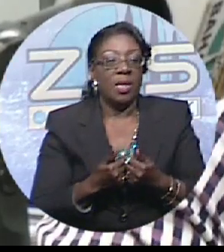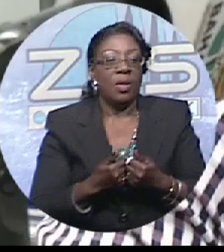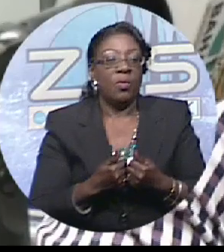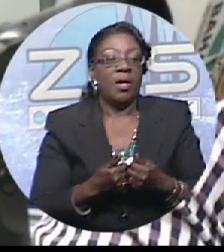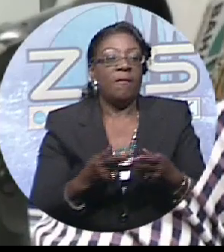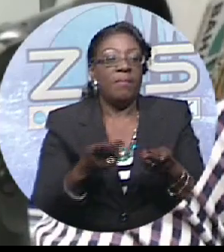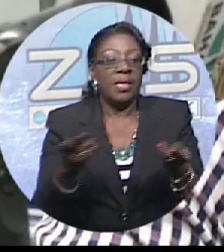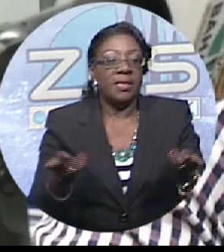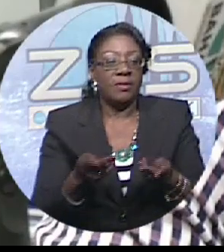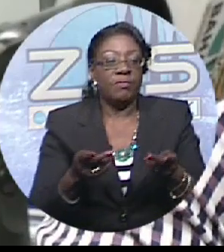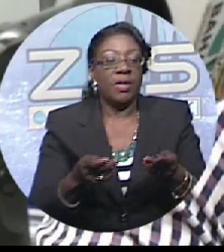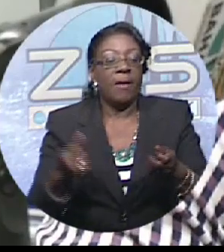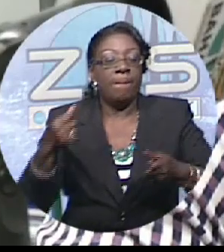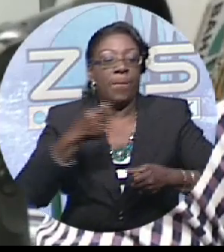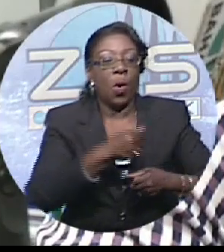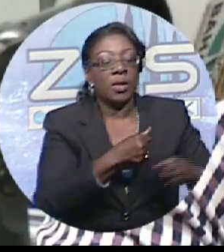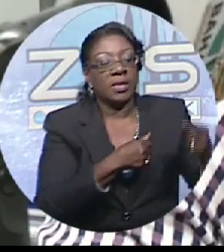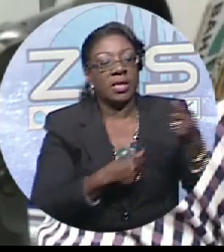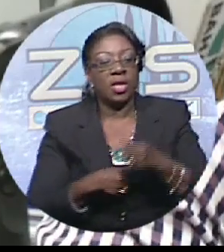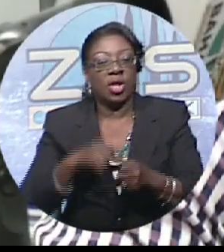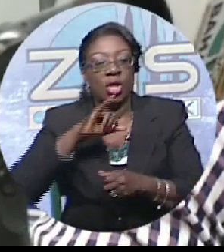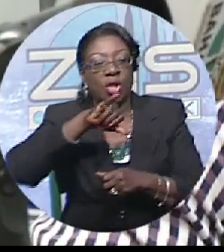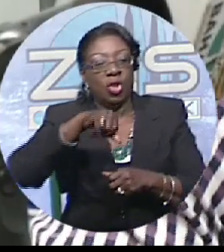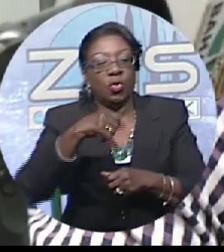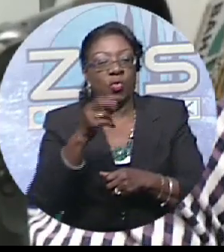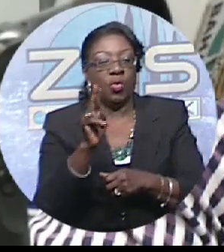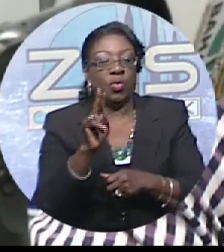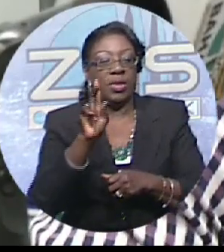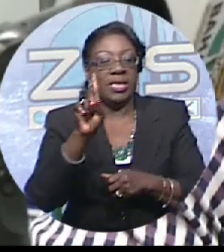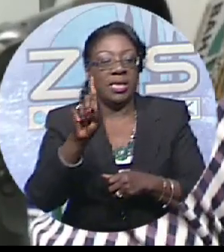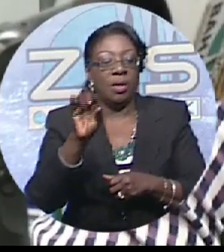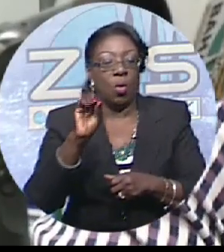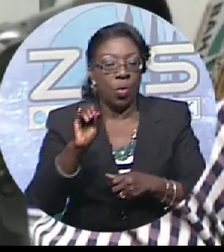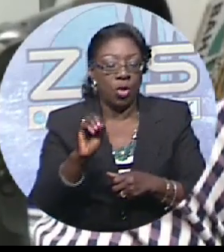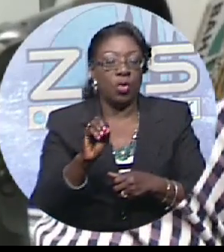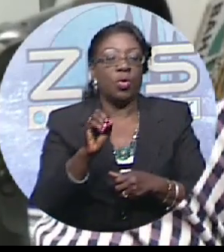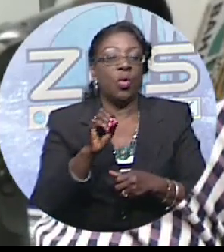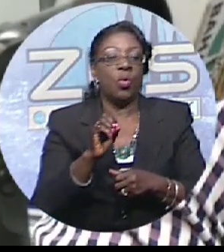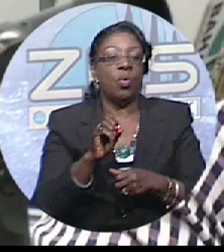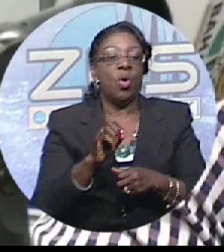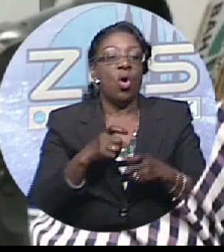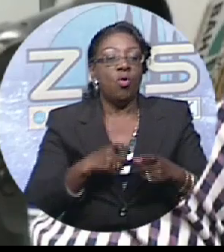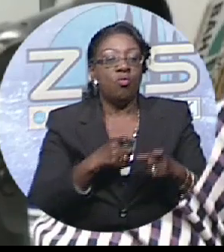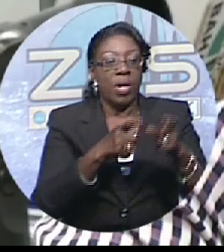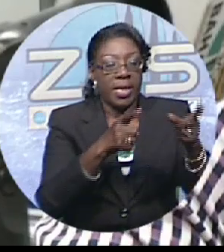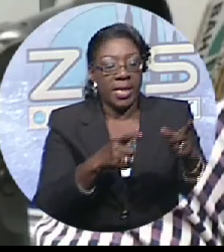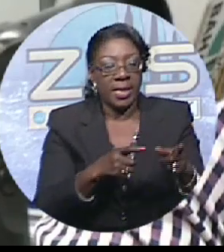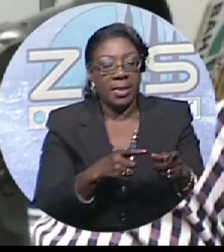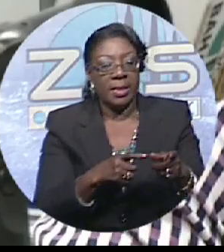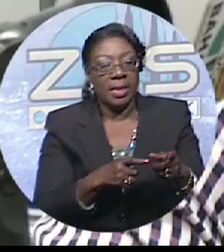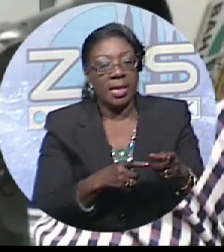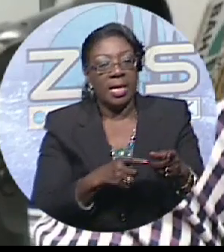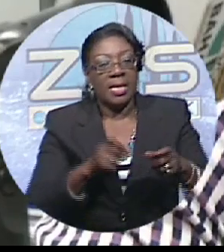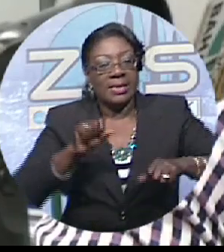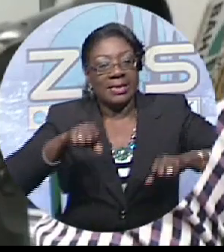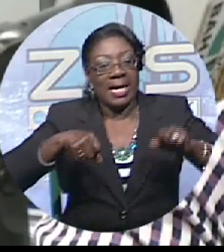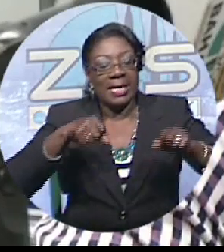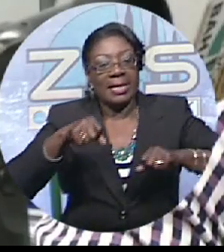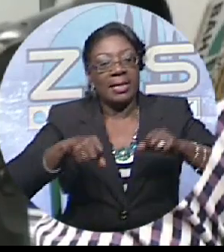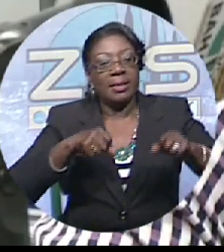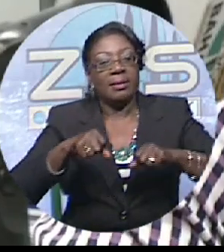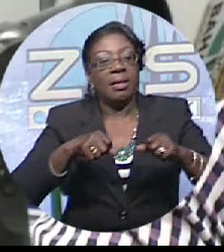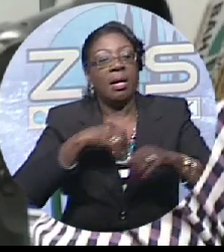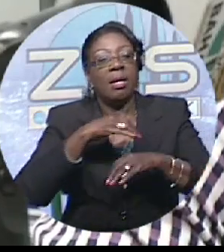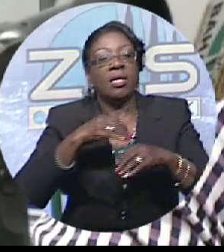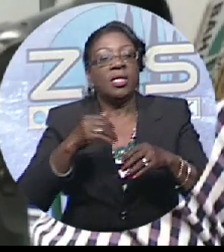road cycling, judo, tennis, and rugby. They all can be housed. The good thing, the sports center can mostly house all